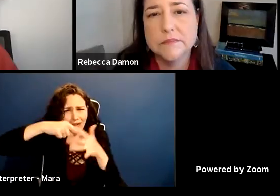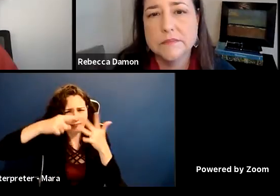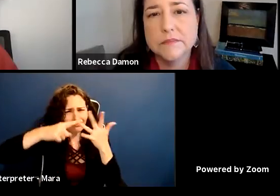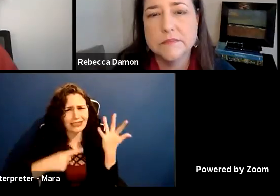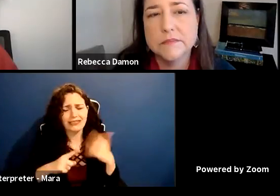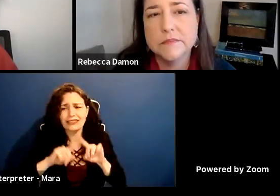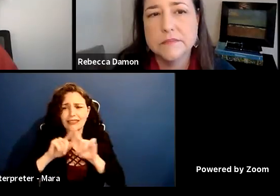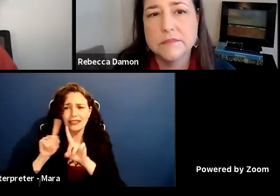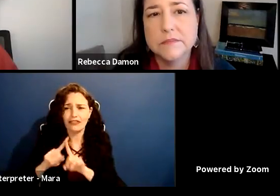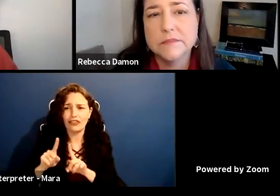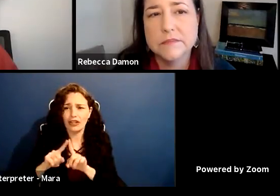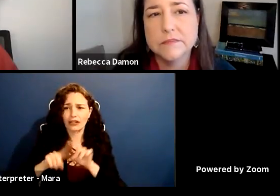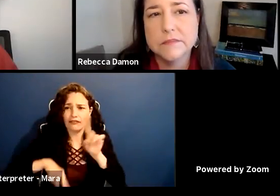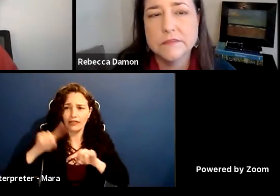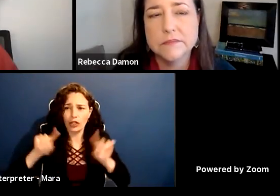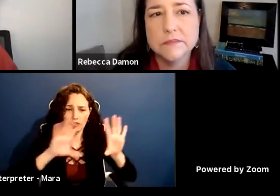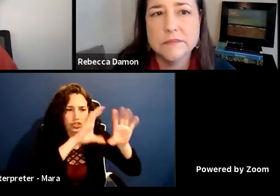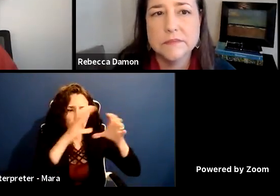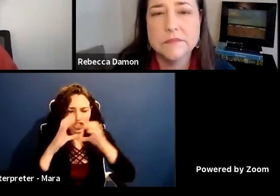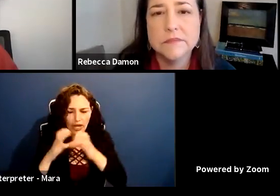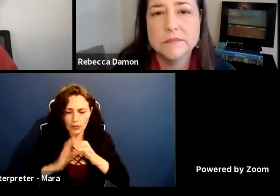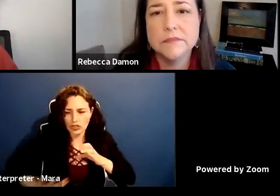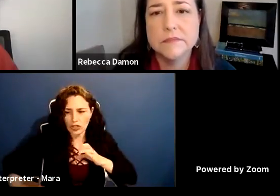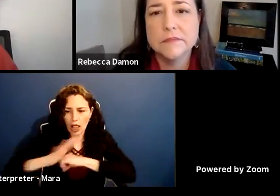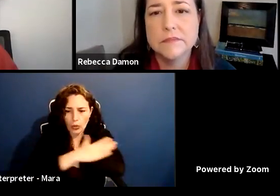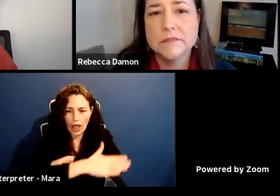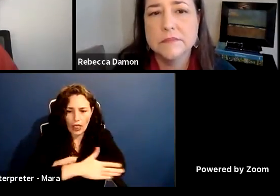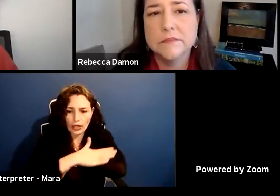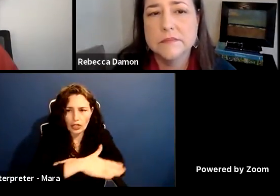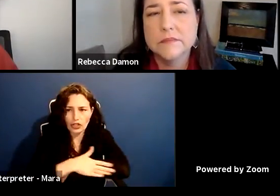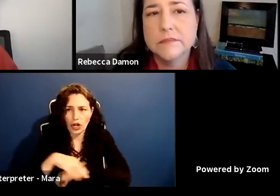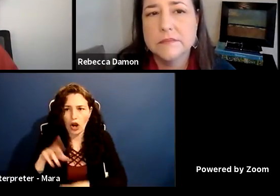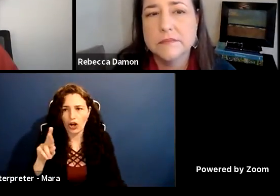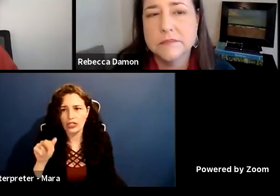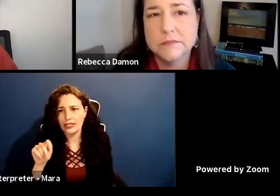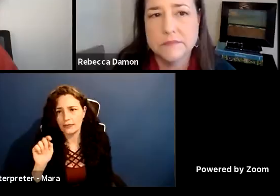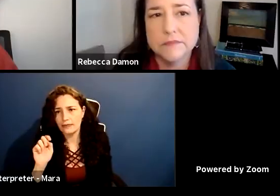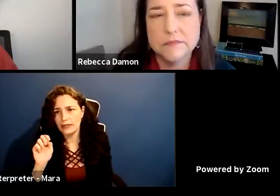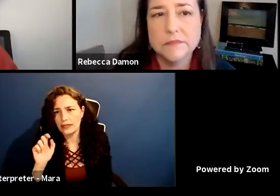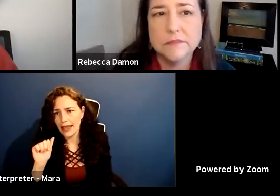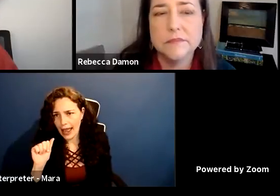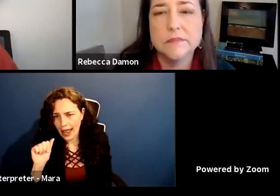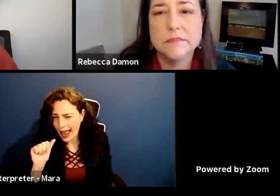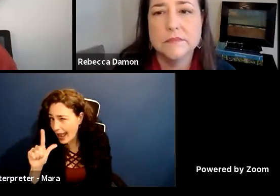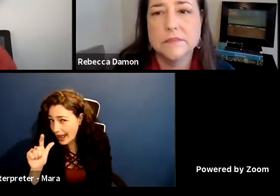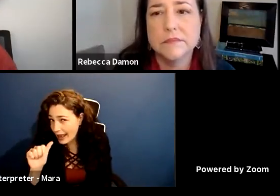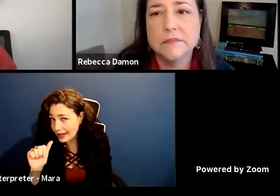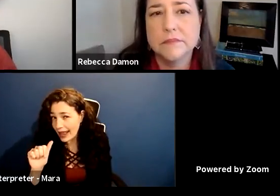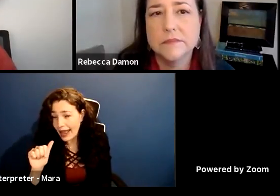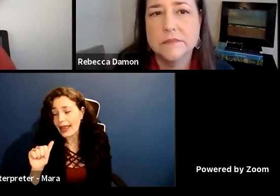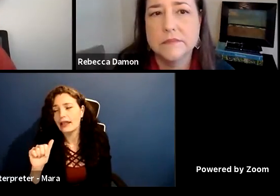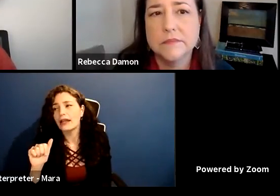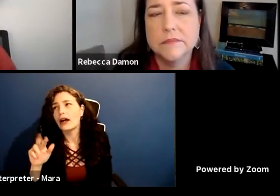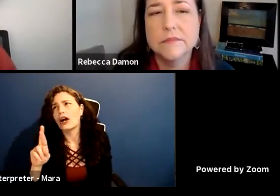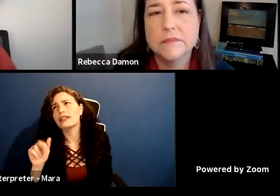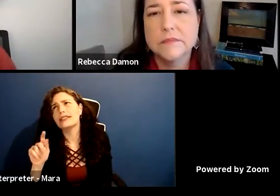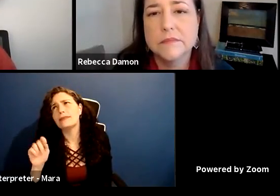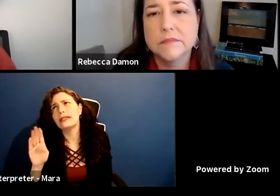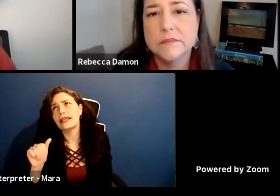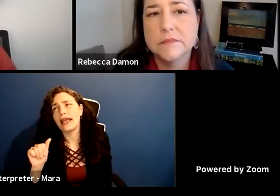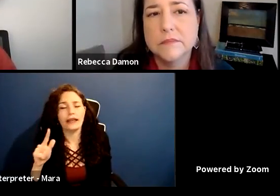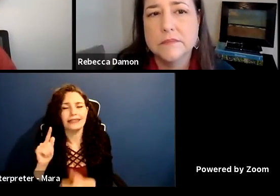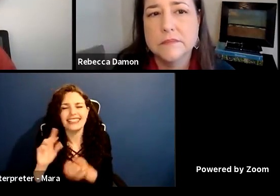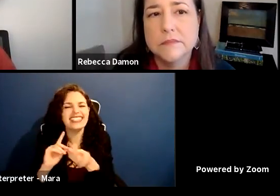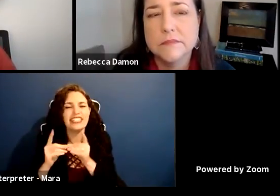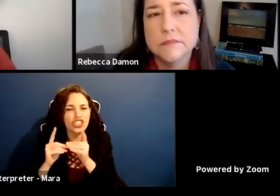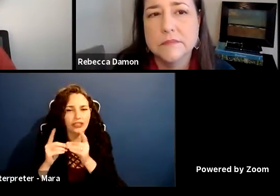chapters on various campuses around the country. RTDNA, the Digital News Association. These are all organizations that can help you, and also